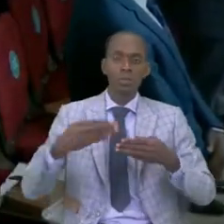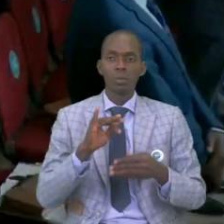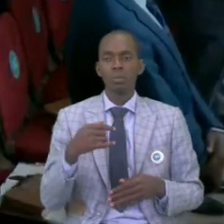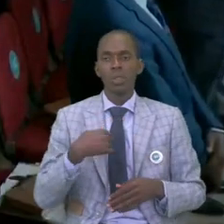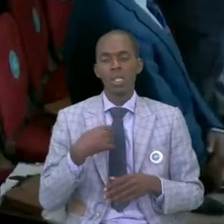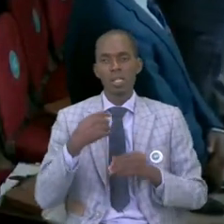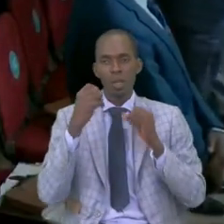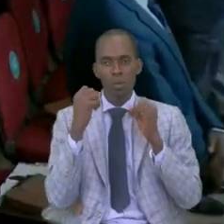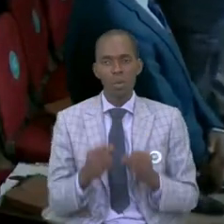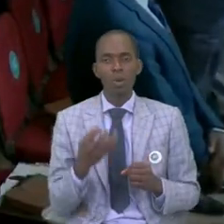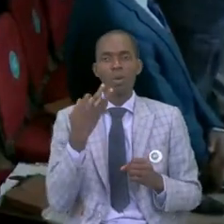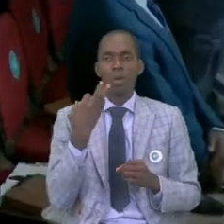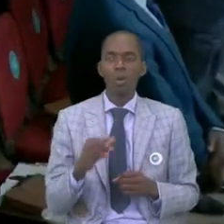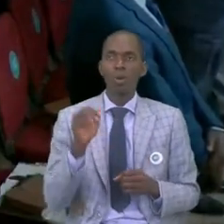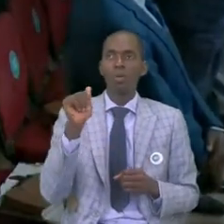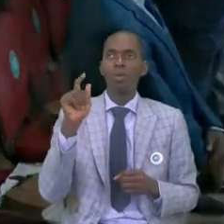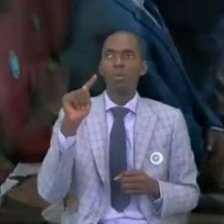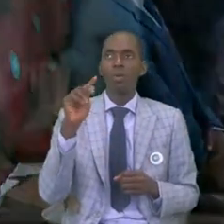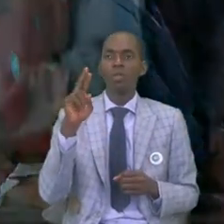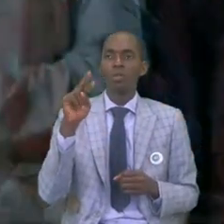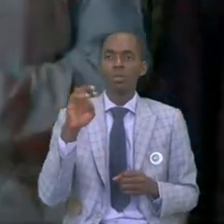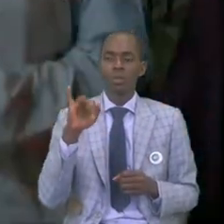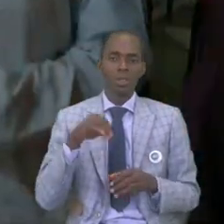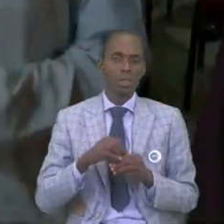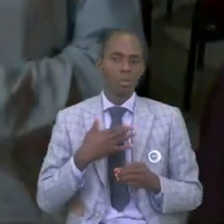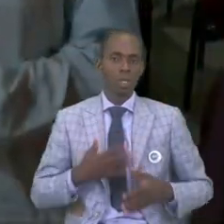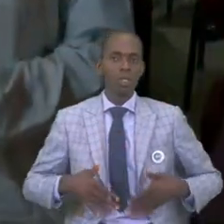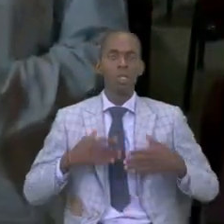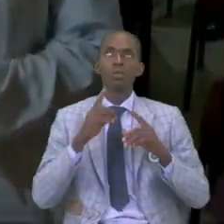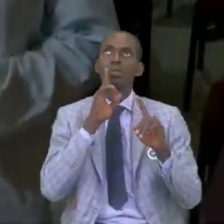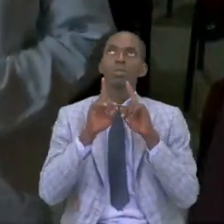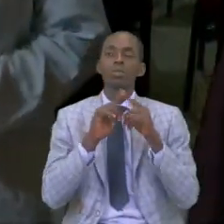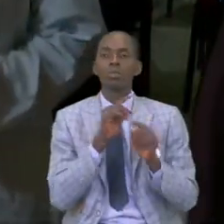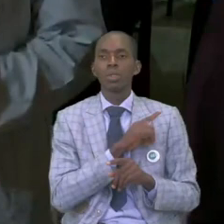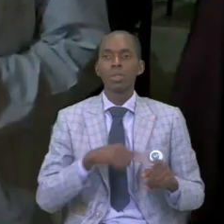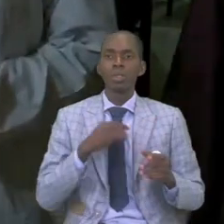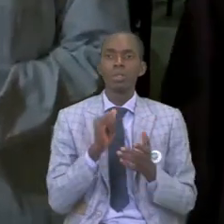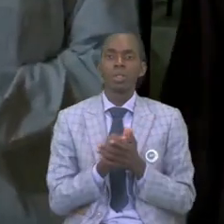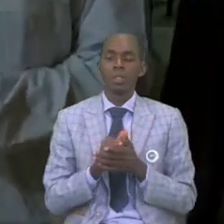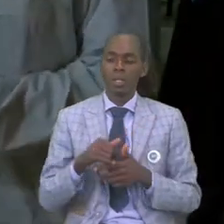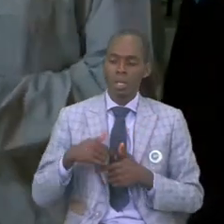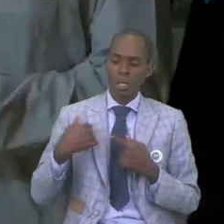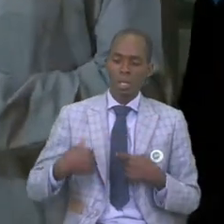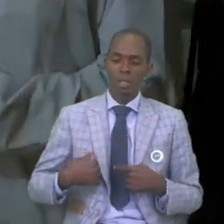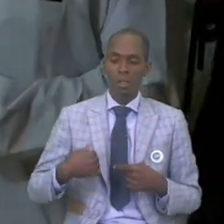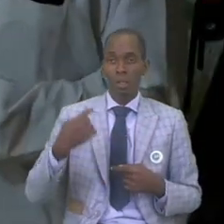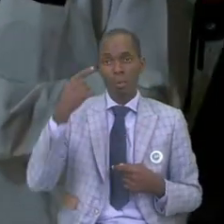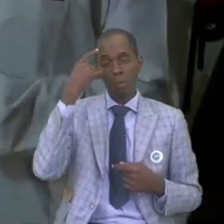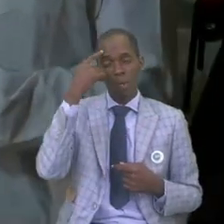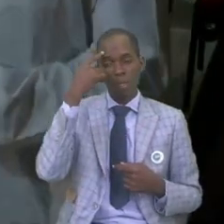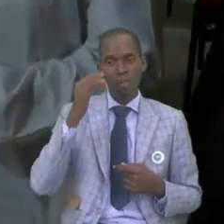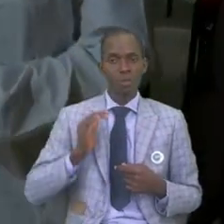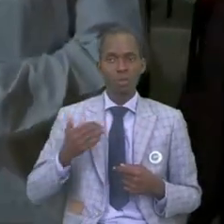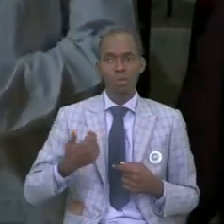of attorney in my life. Tell the Lord, and say, Lord, heart, mind, soul,